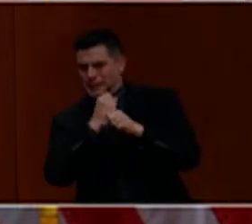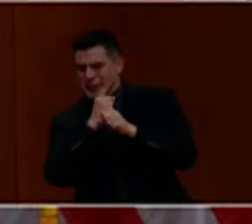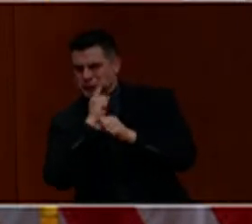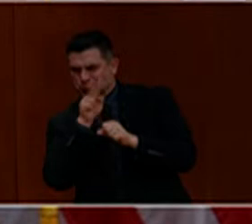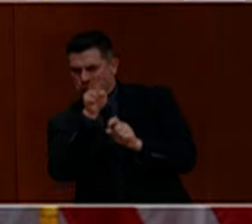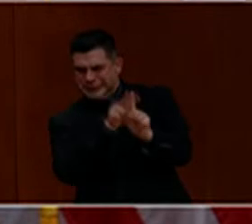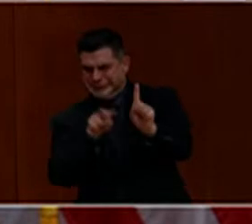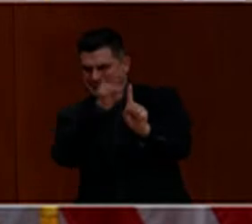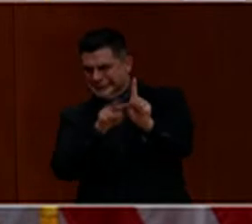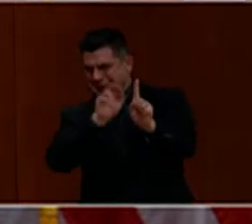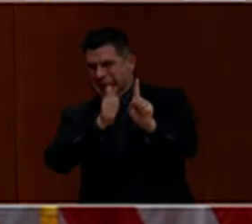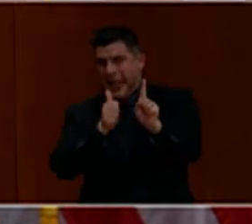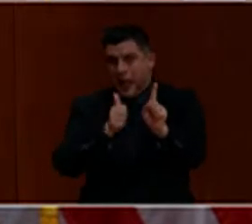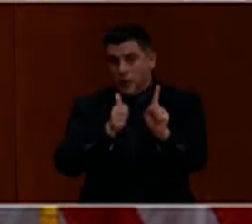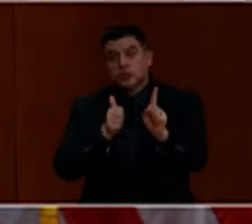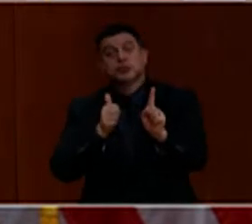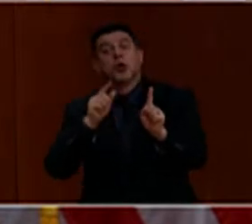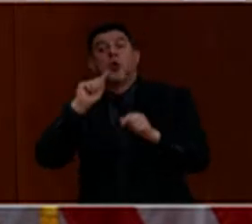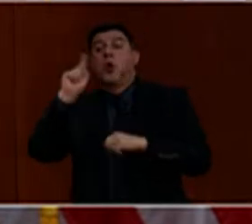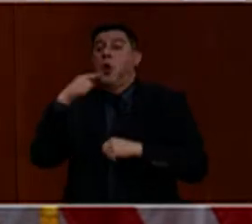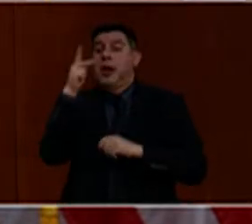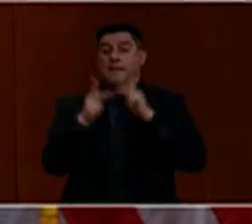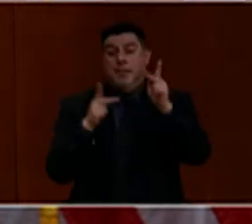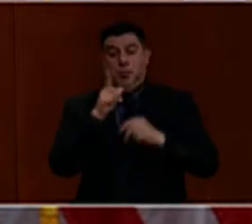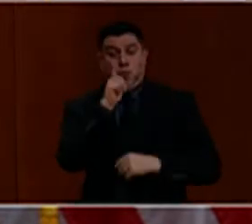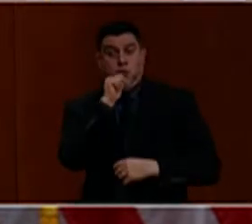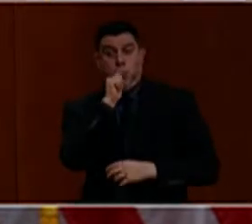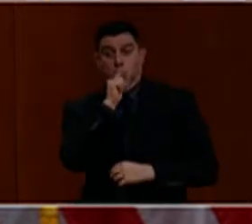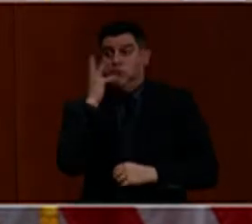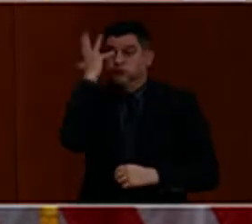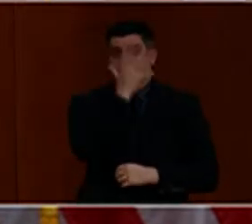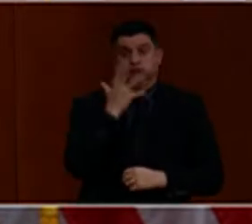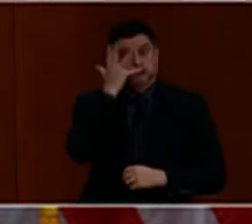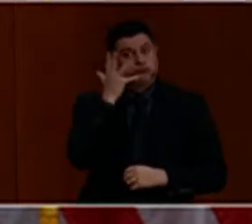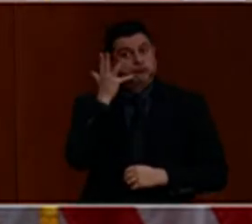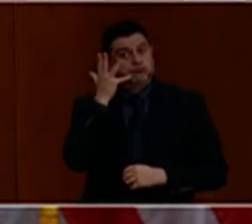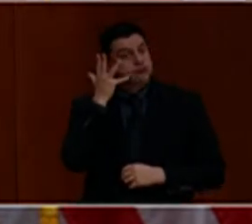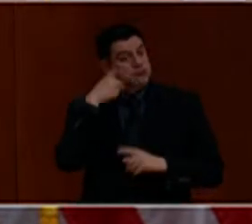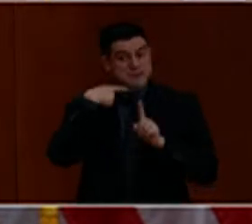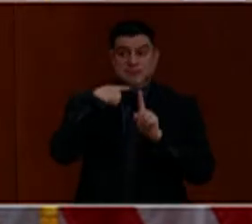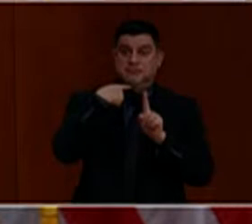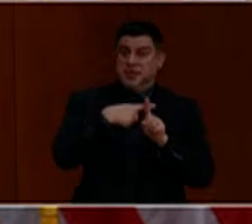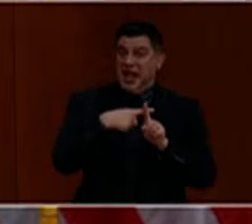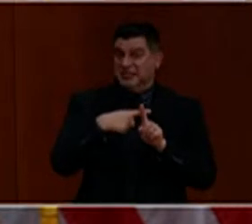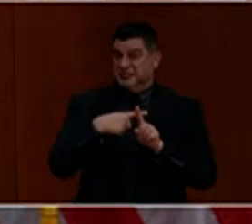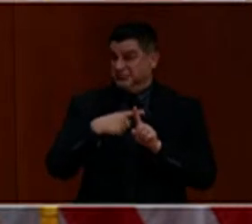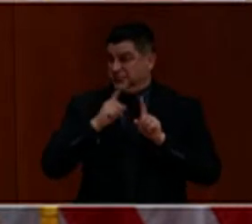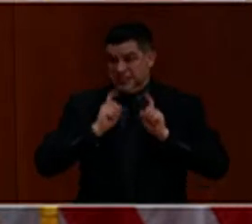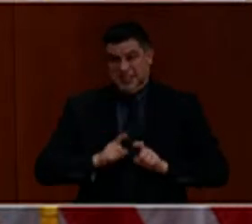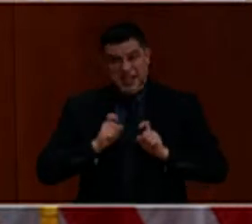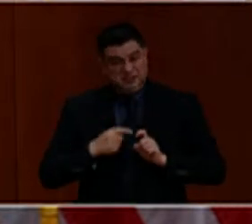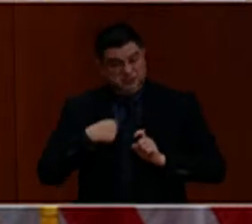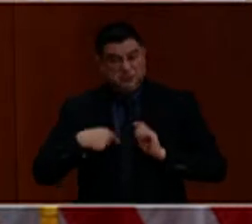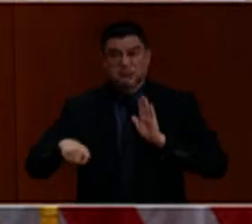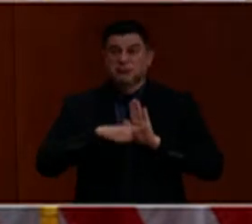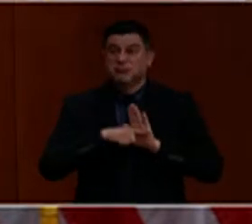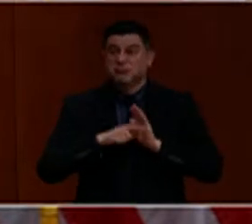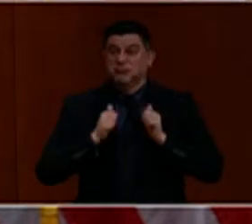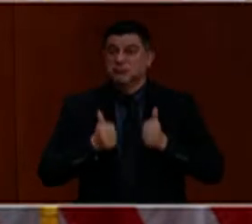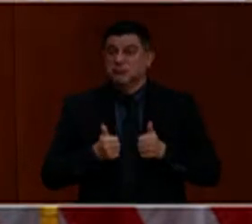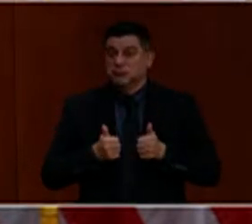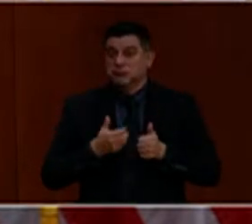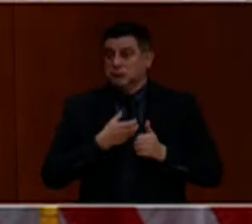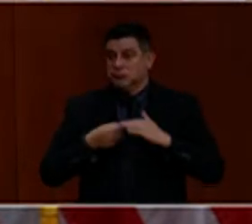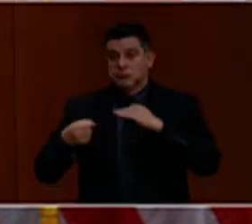sure that some of the asymptomatic cases we're getting, by the time they test positive, I'm not sure they're even infectious at that point. And